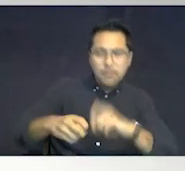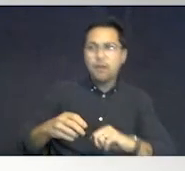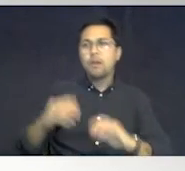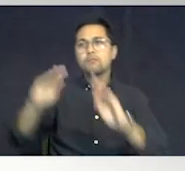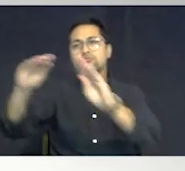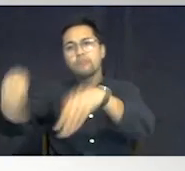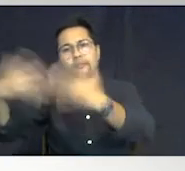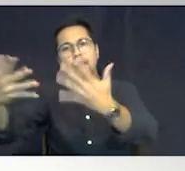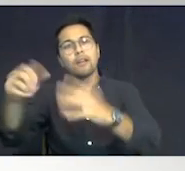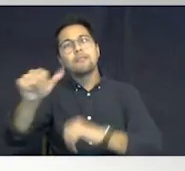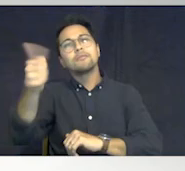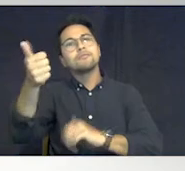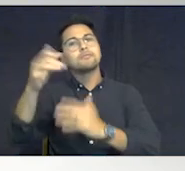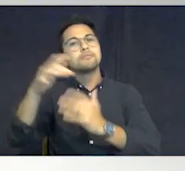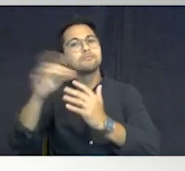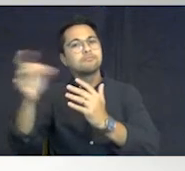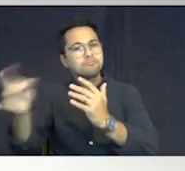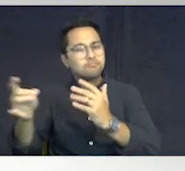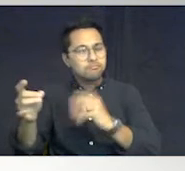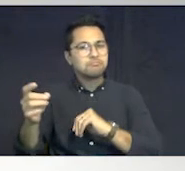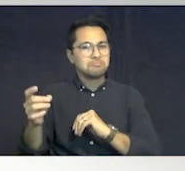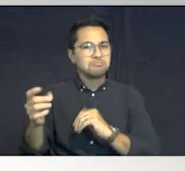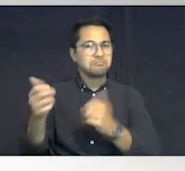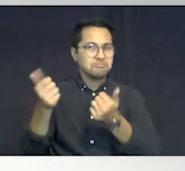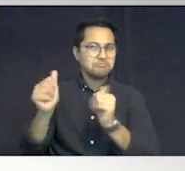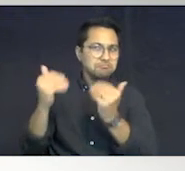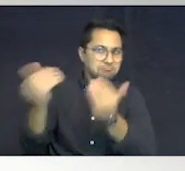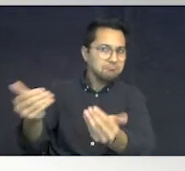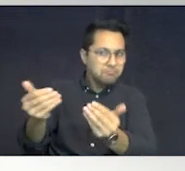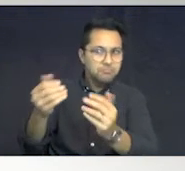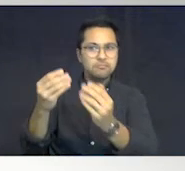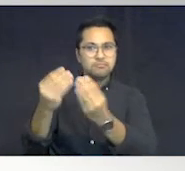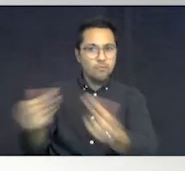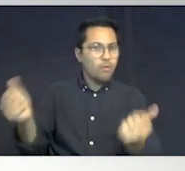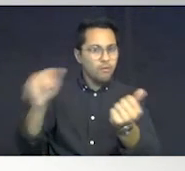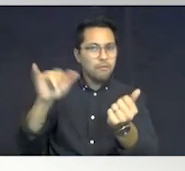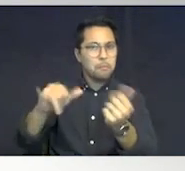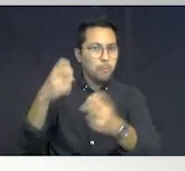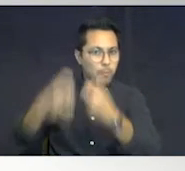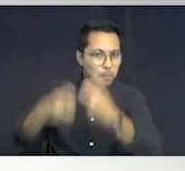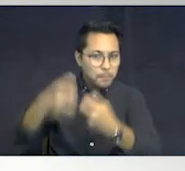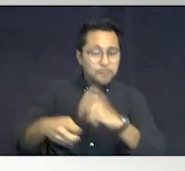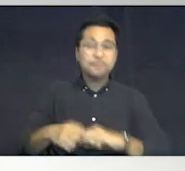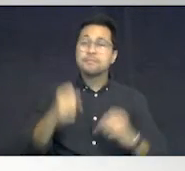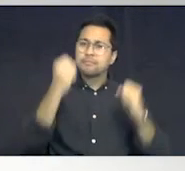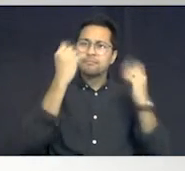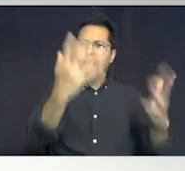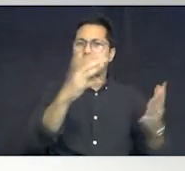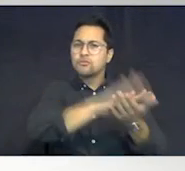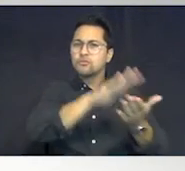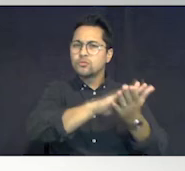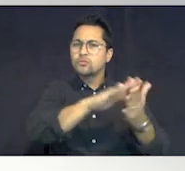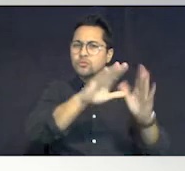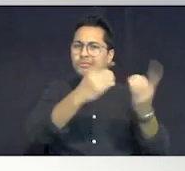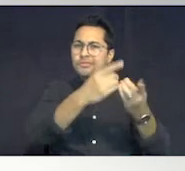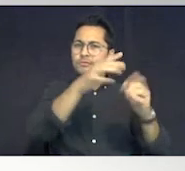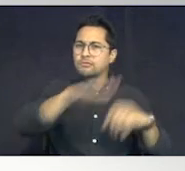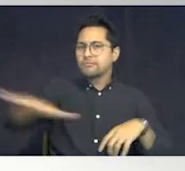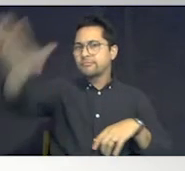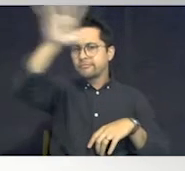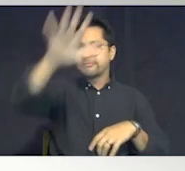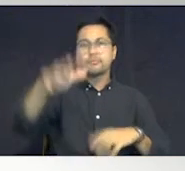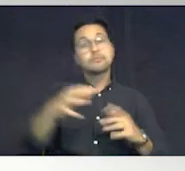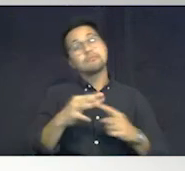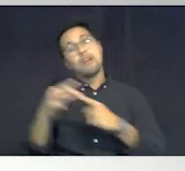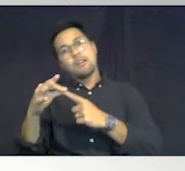matter, and proceeding to resolve that dispute or disagreement. Many school districts, especially those that are smaller,